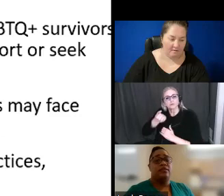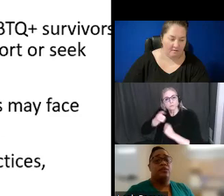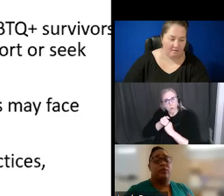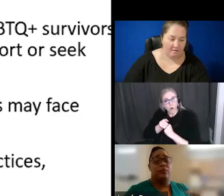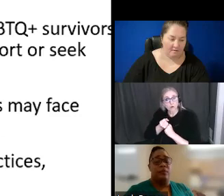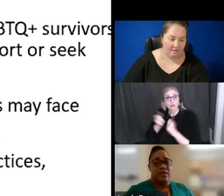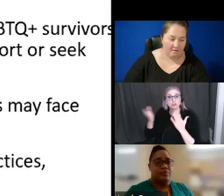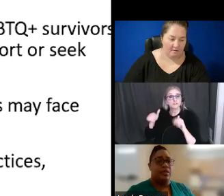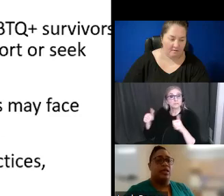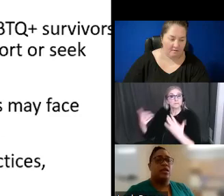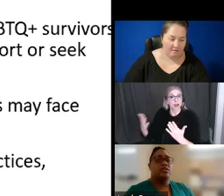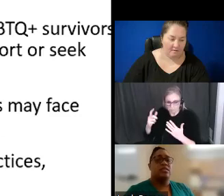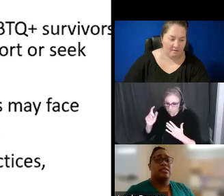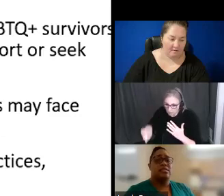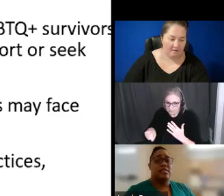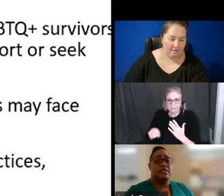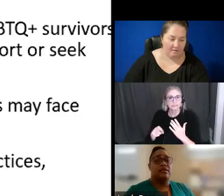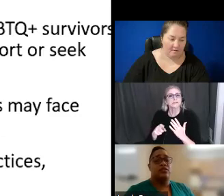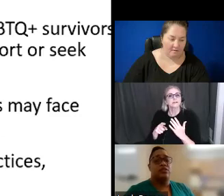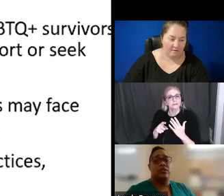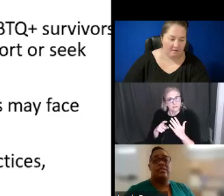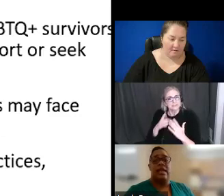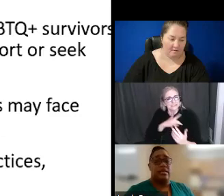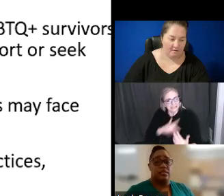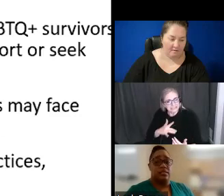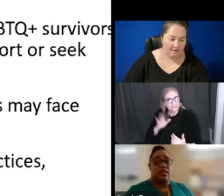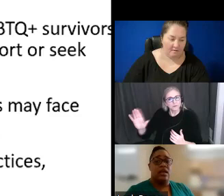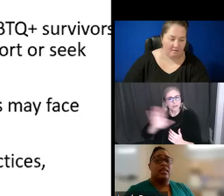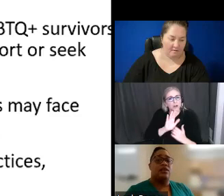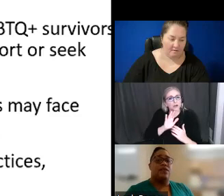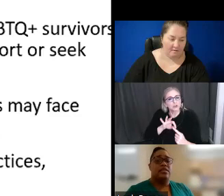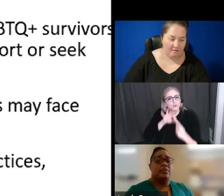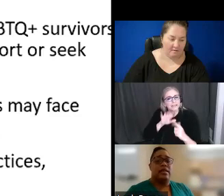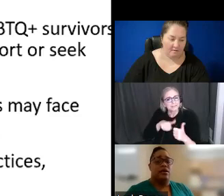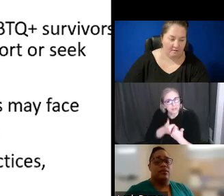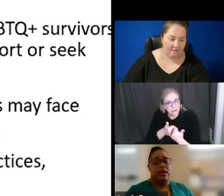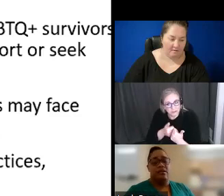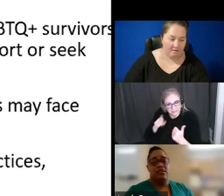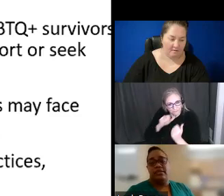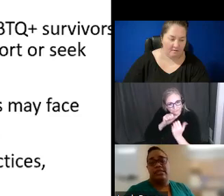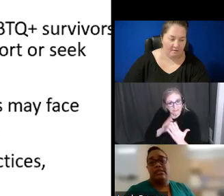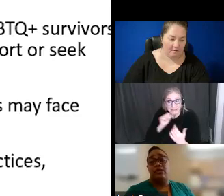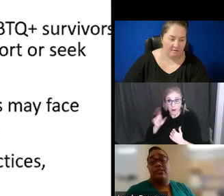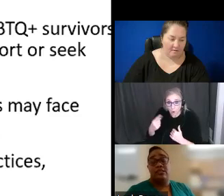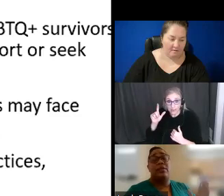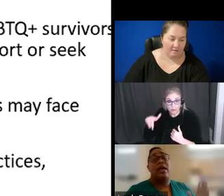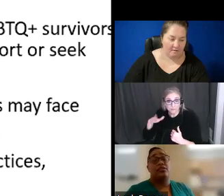Service providers, we must be sensitive to the unique challenges that are faced by not only our